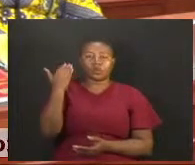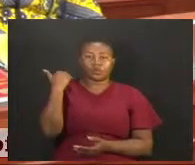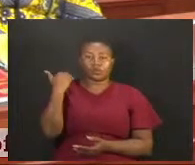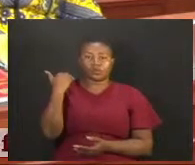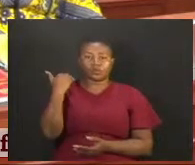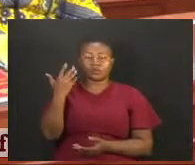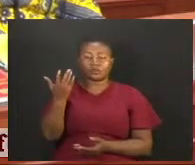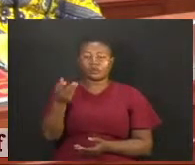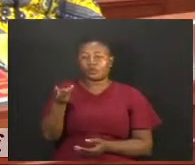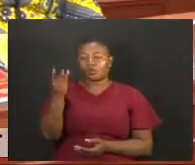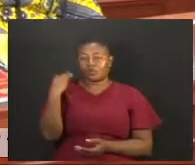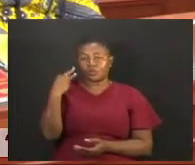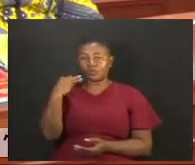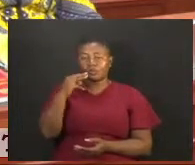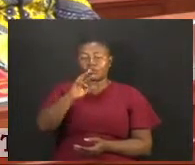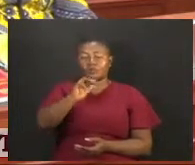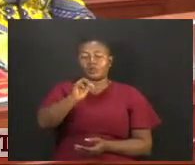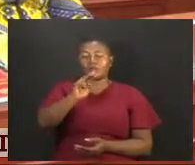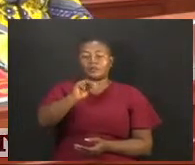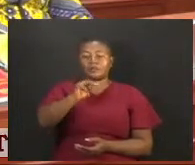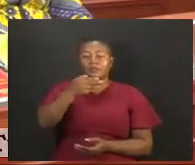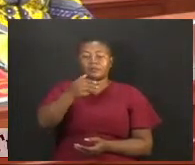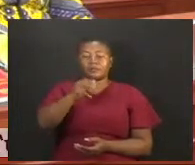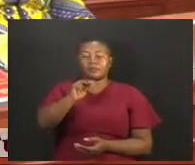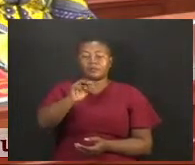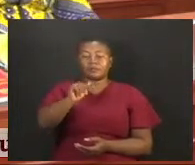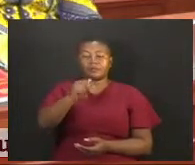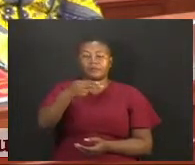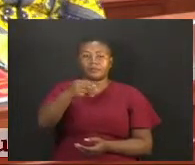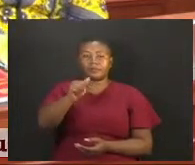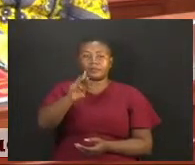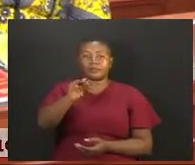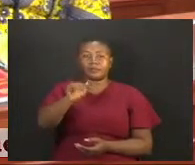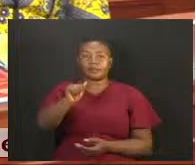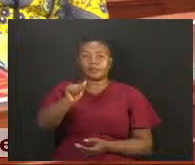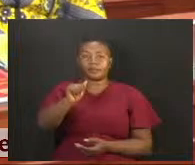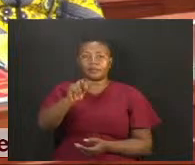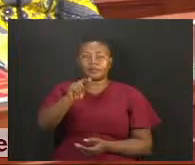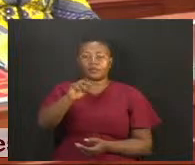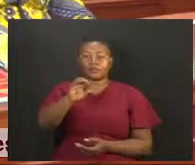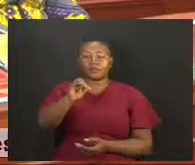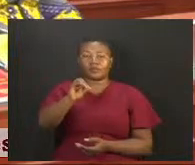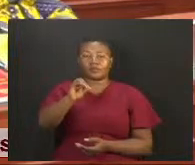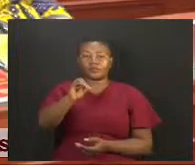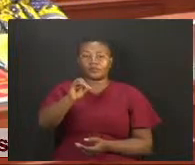Mahamanomics. The part 2 is Forcenomics.